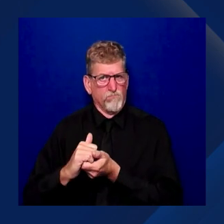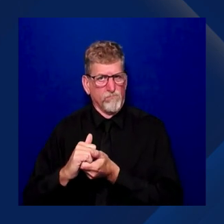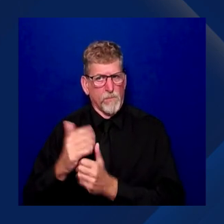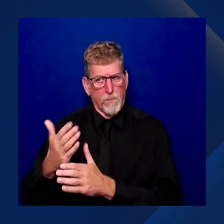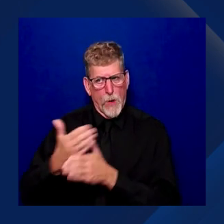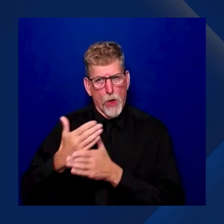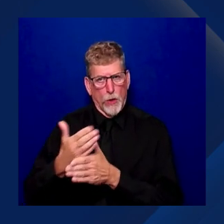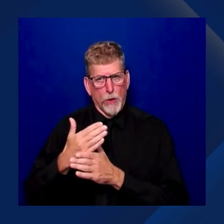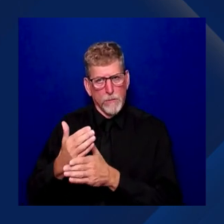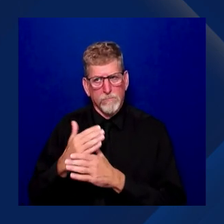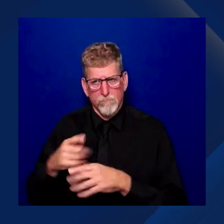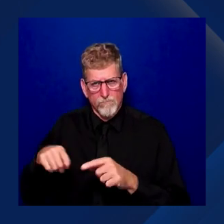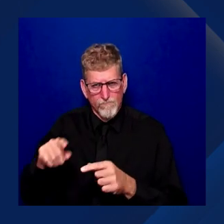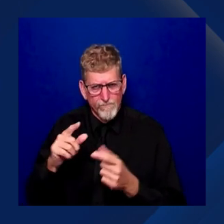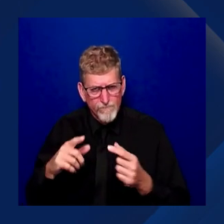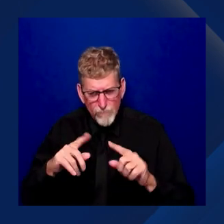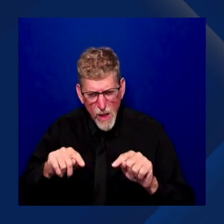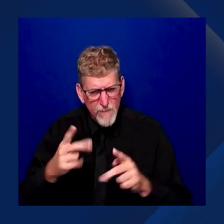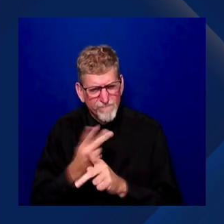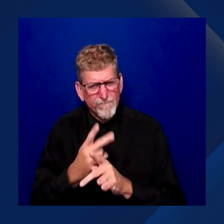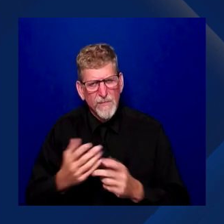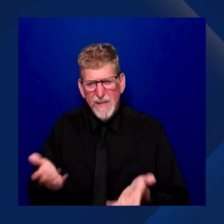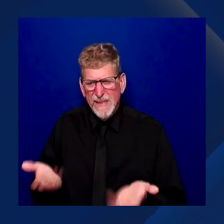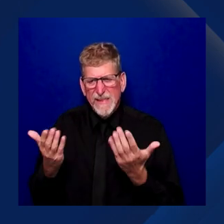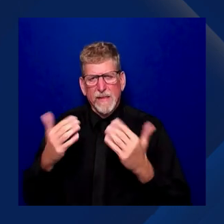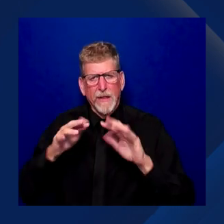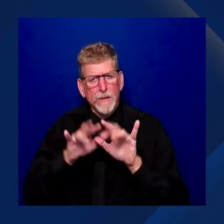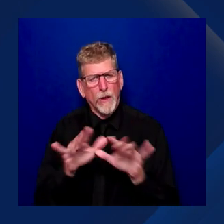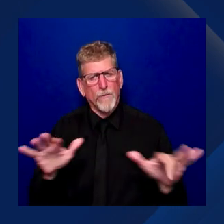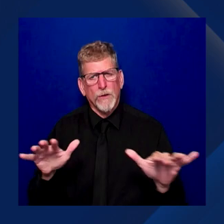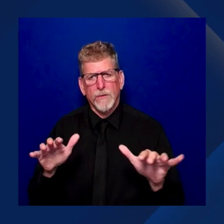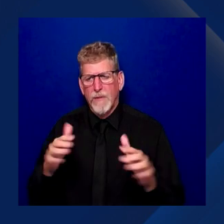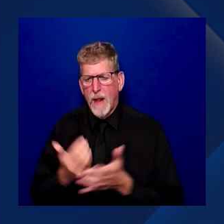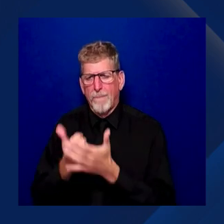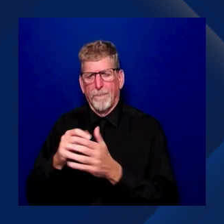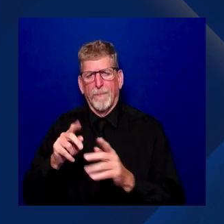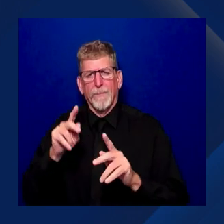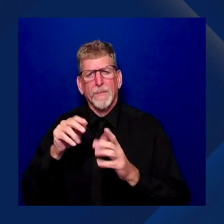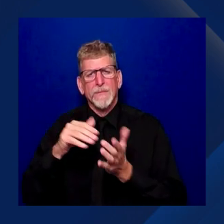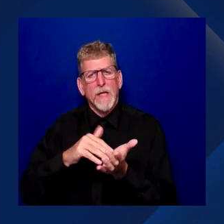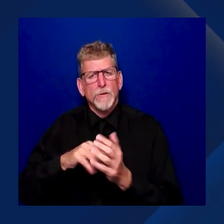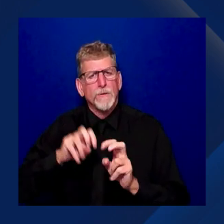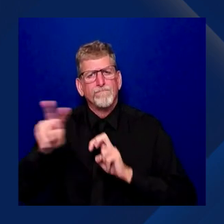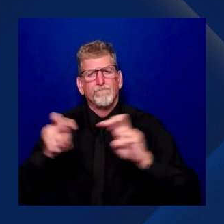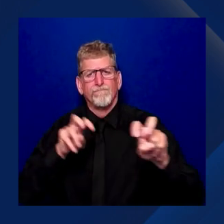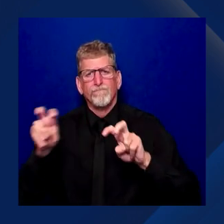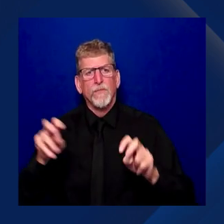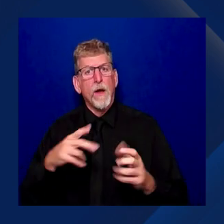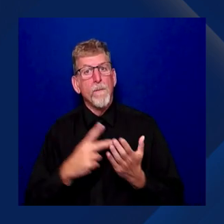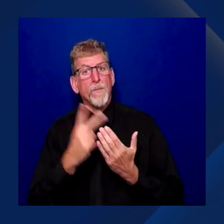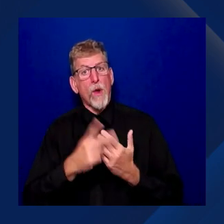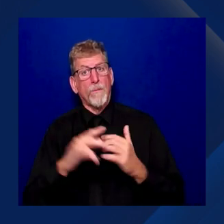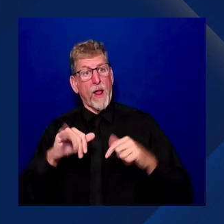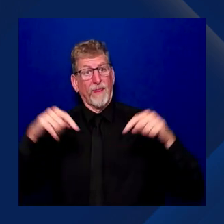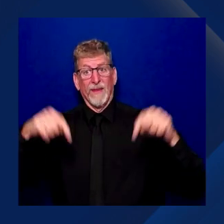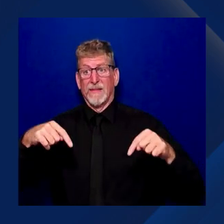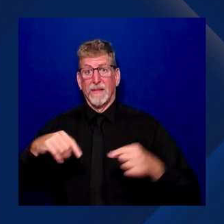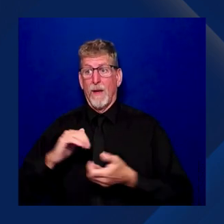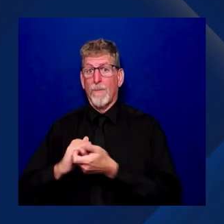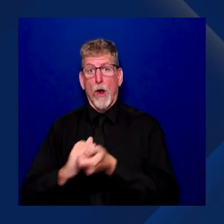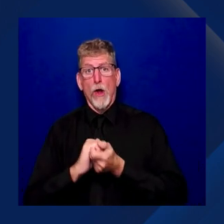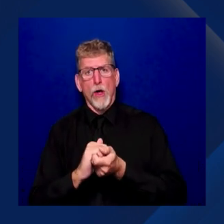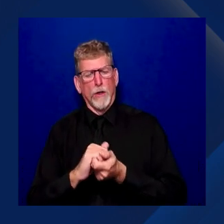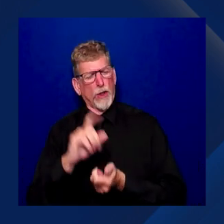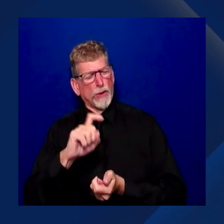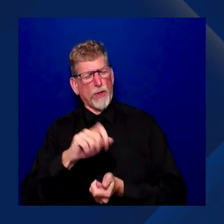also diverse. And so I think that other programs like this and other partnerships like this should exist across the United States to